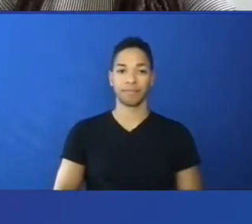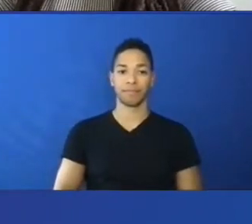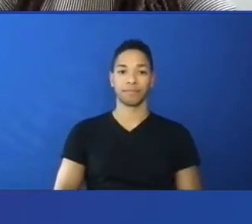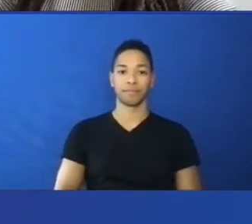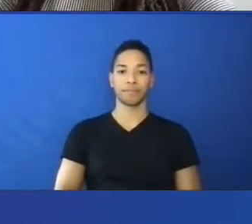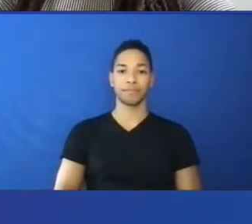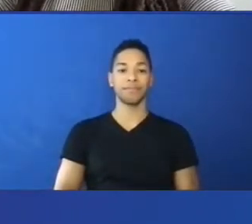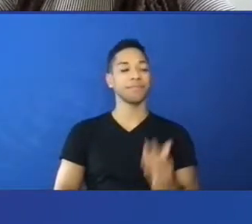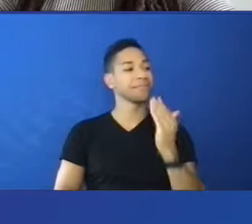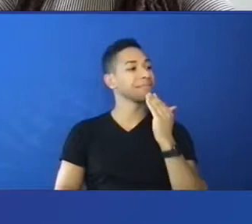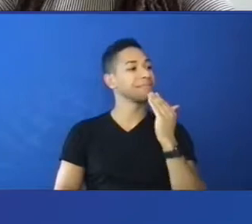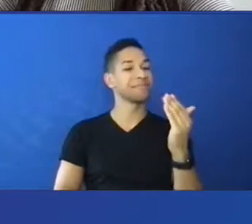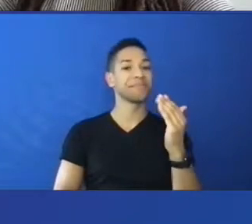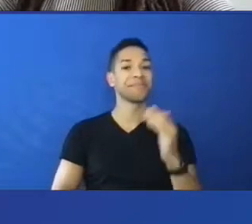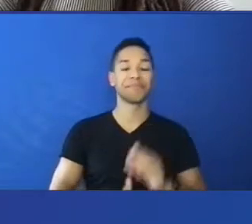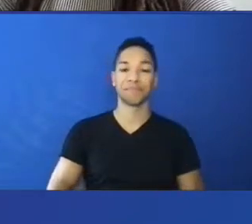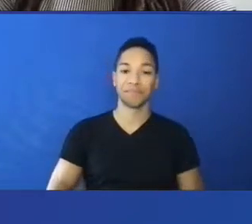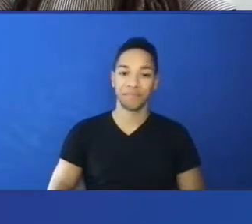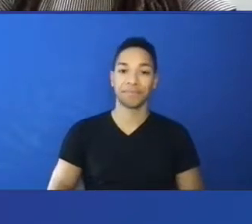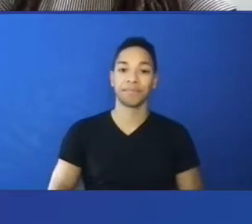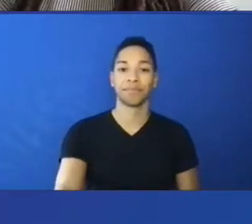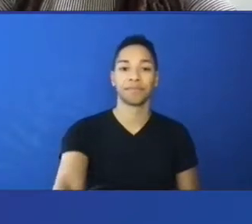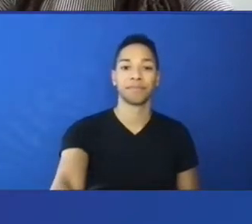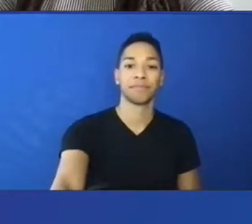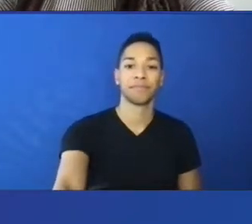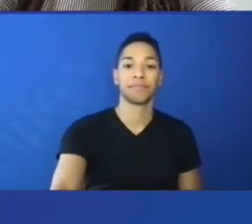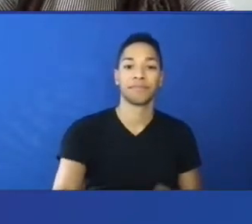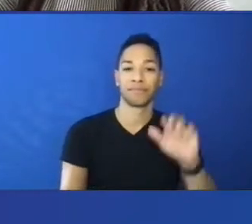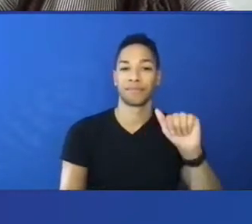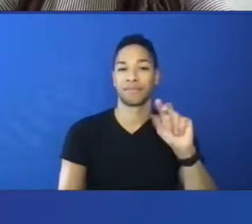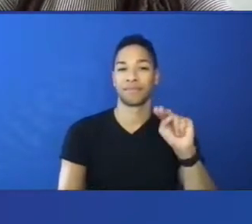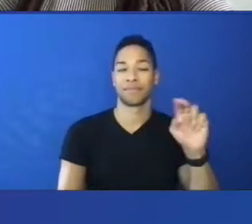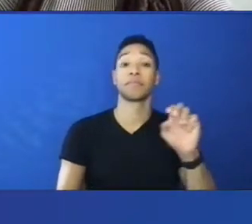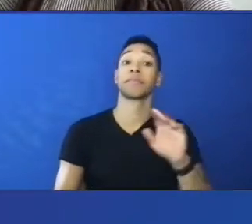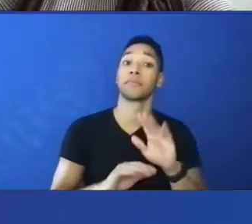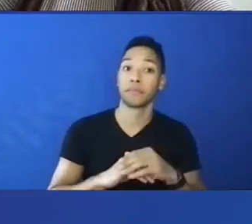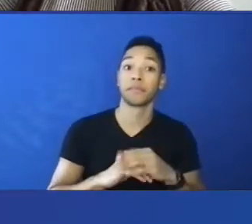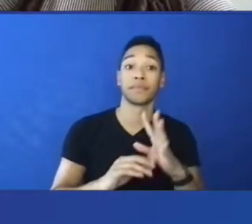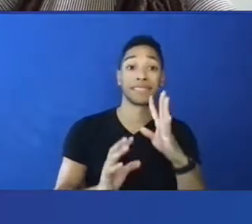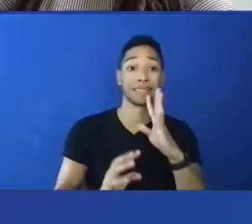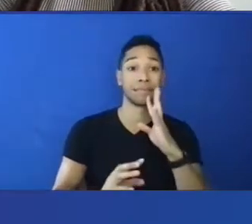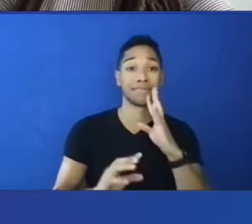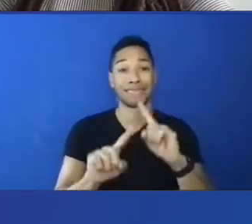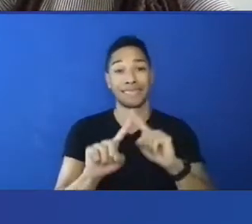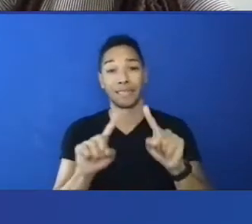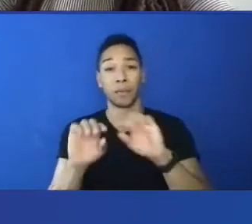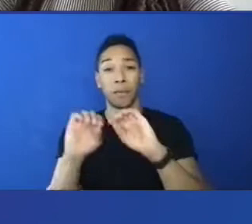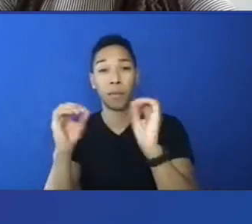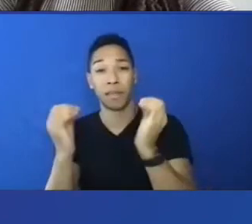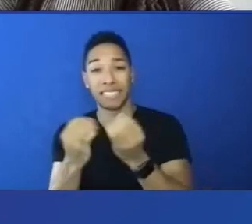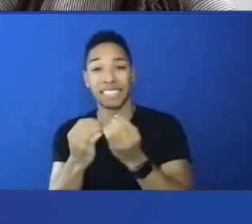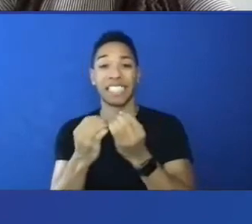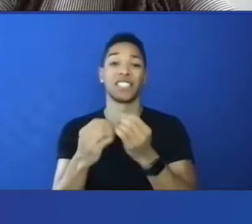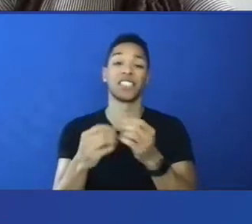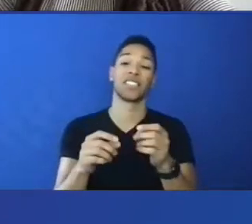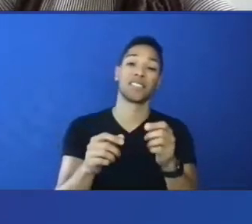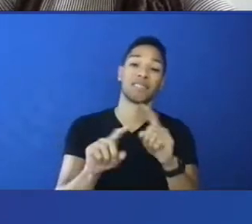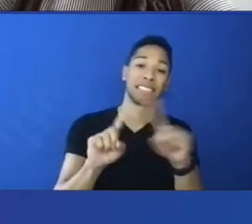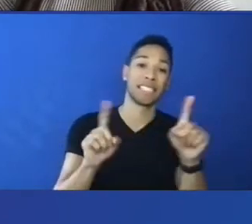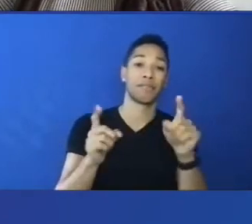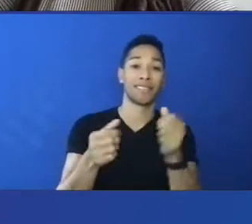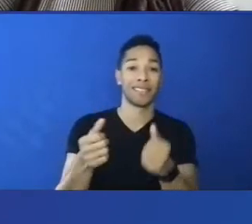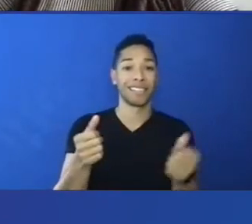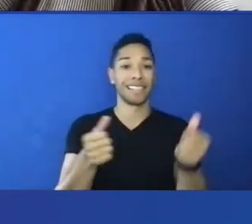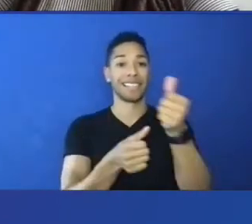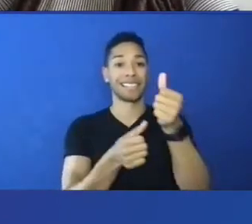Thank you so much, Kellee. And speaking with different organizations and executive directors, I'm